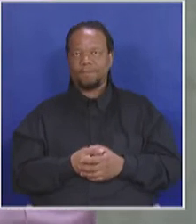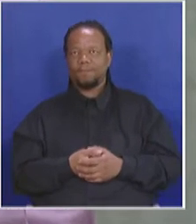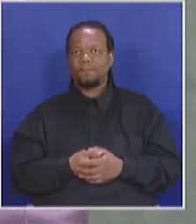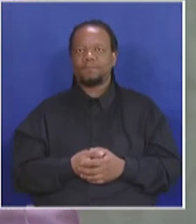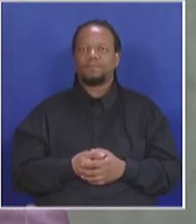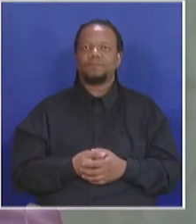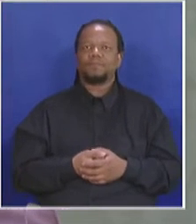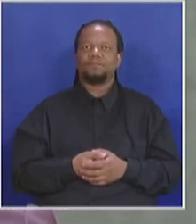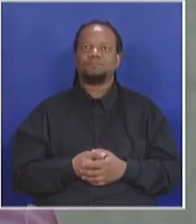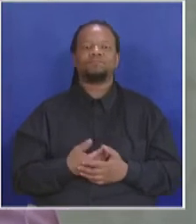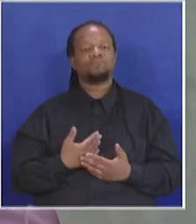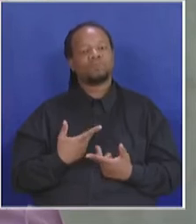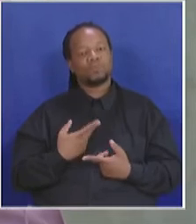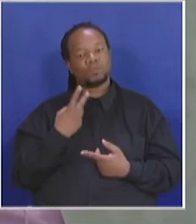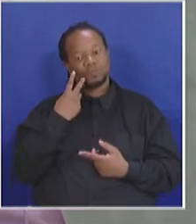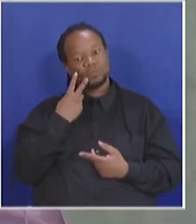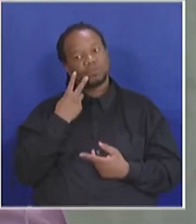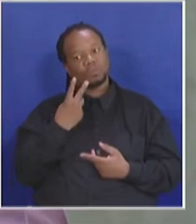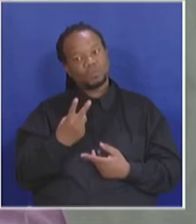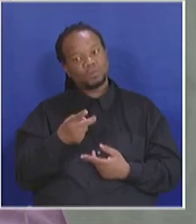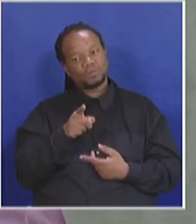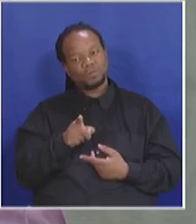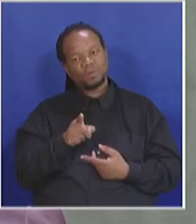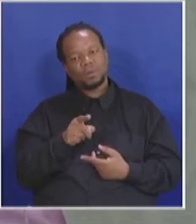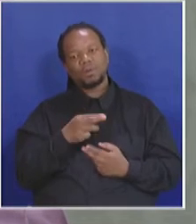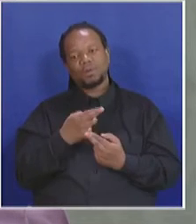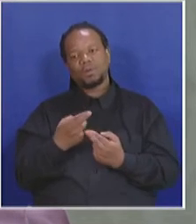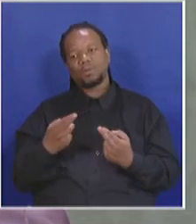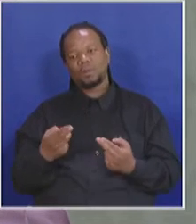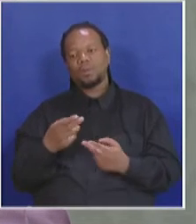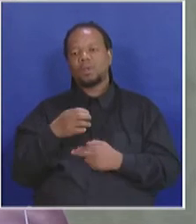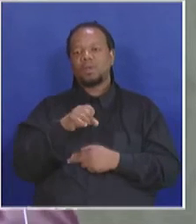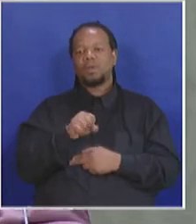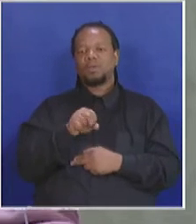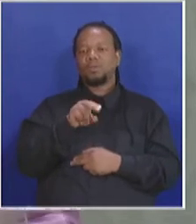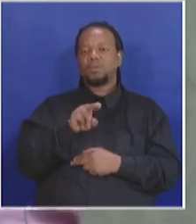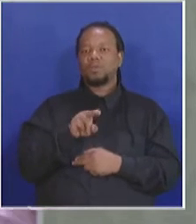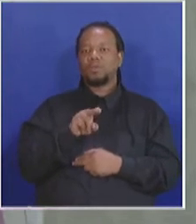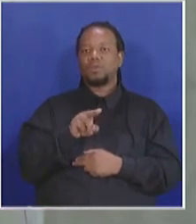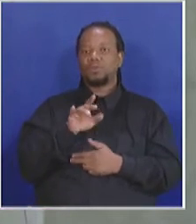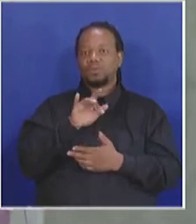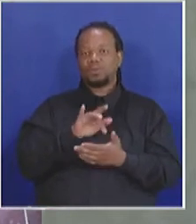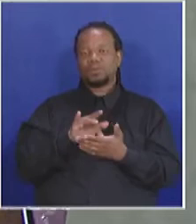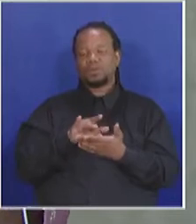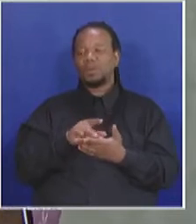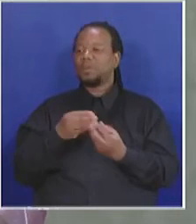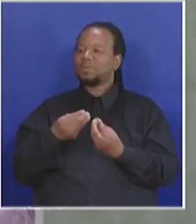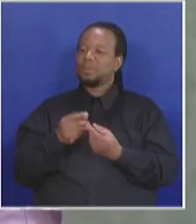Based on these observations, the following recommendations were made. The LCU section must be prioritized as a matter of